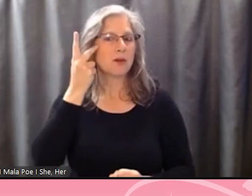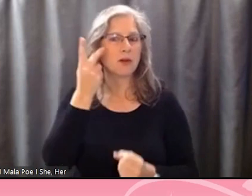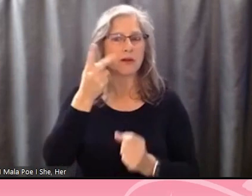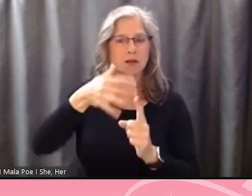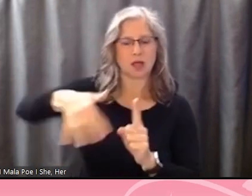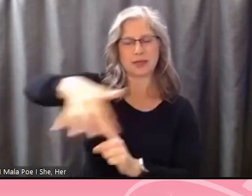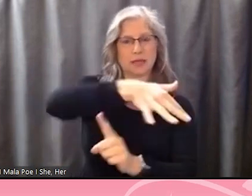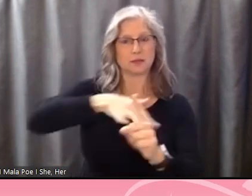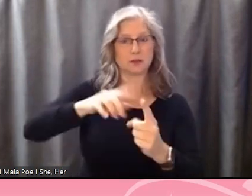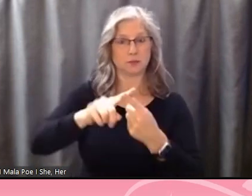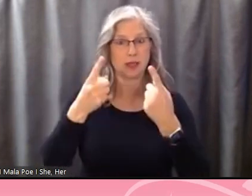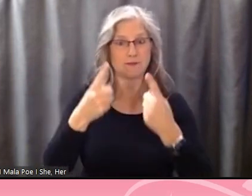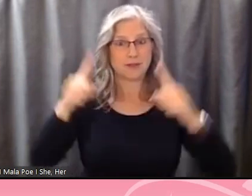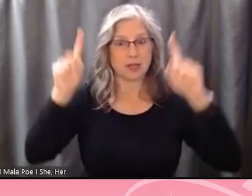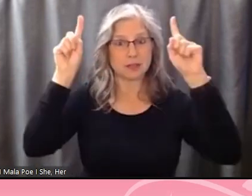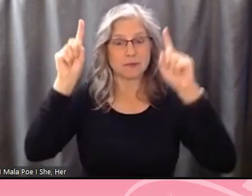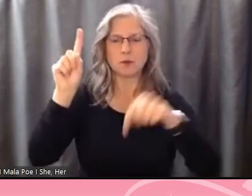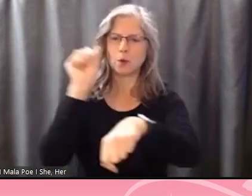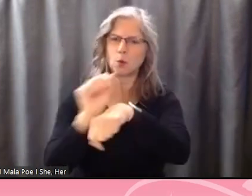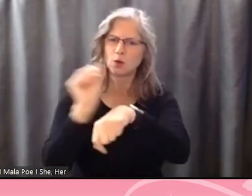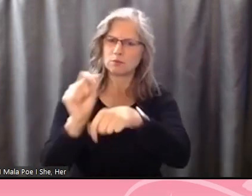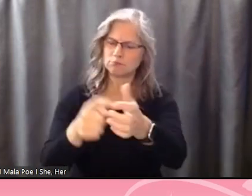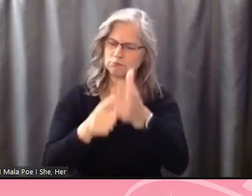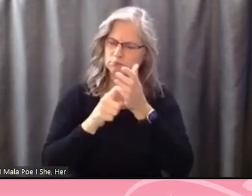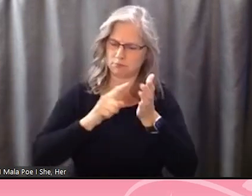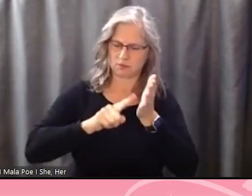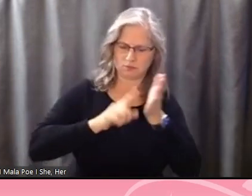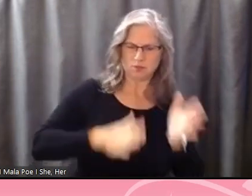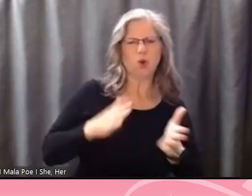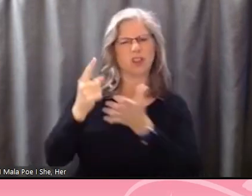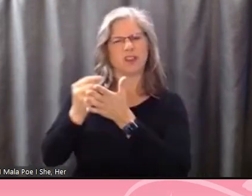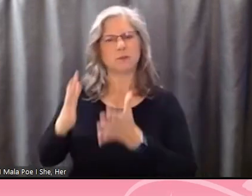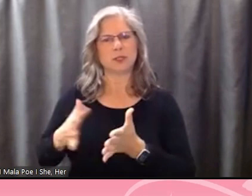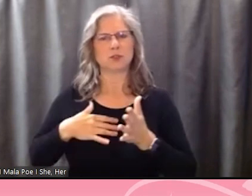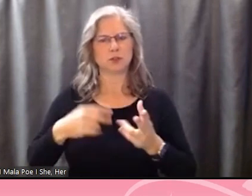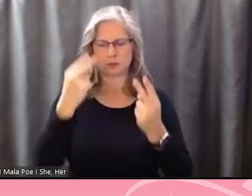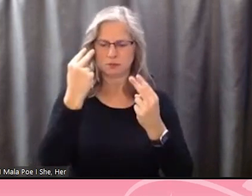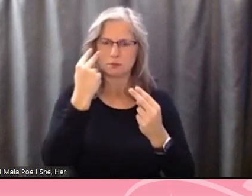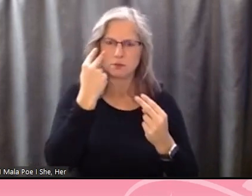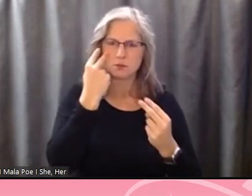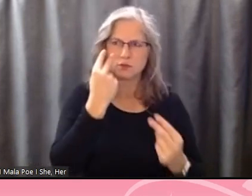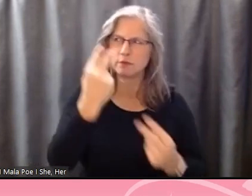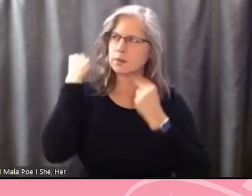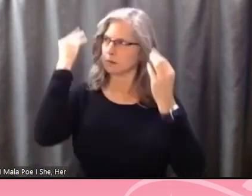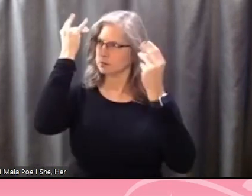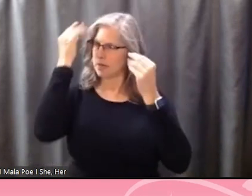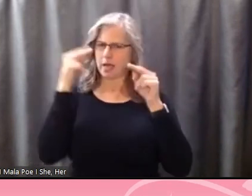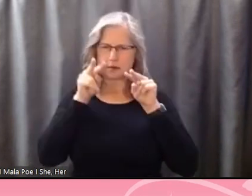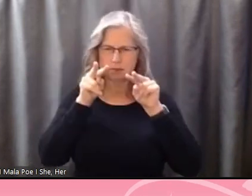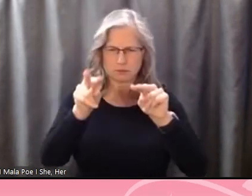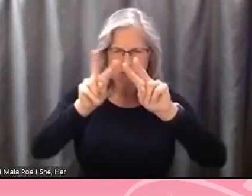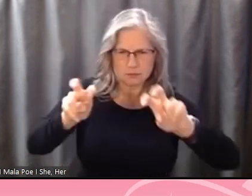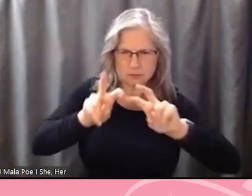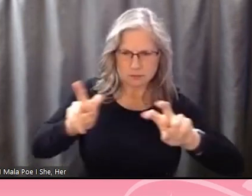be effective, the work requires the researcher or therapist to reflectively evaluate